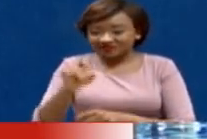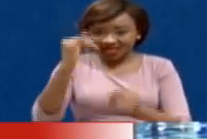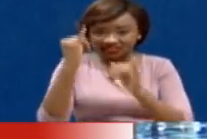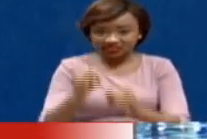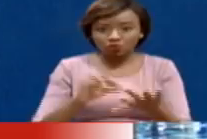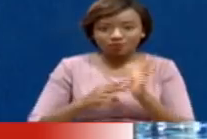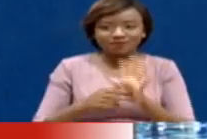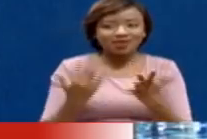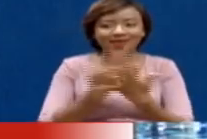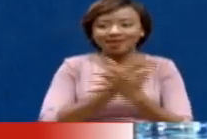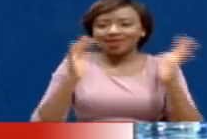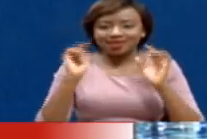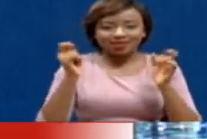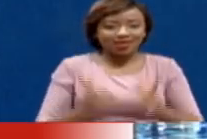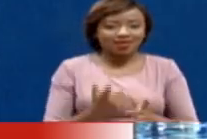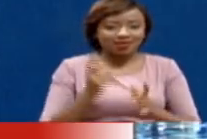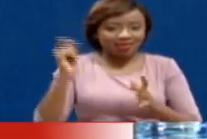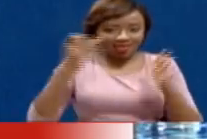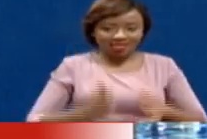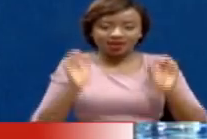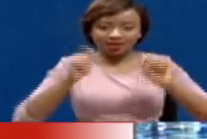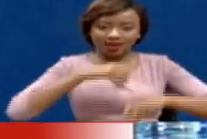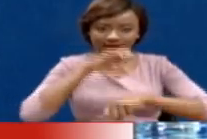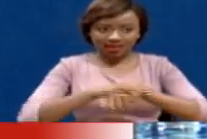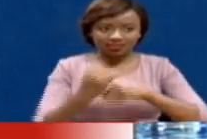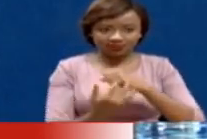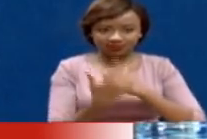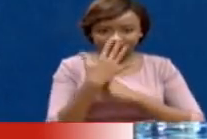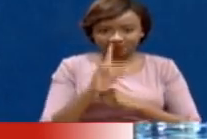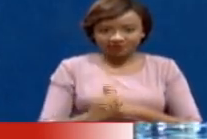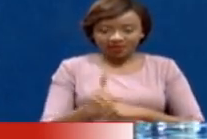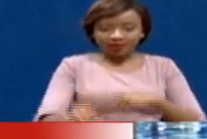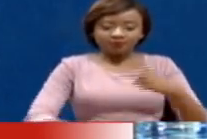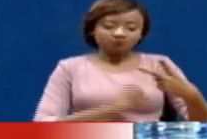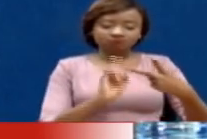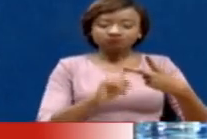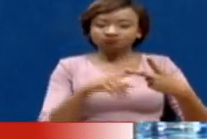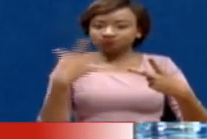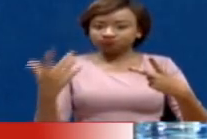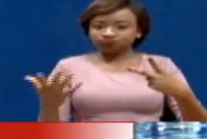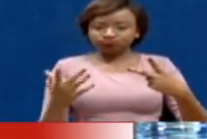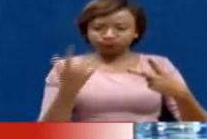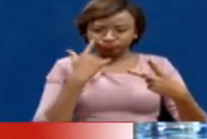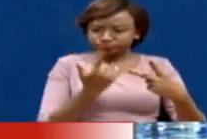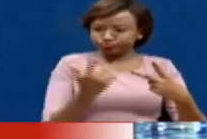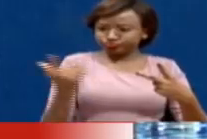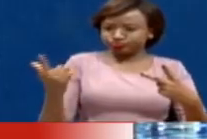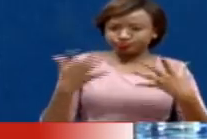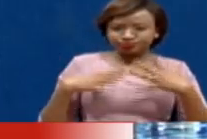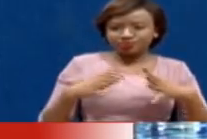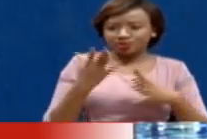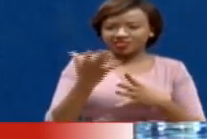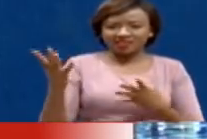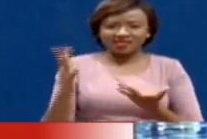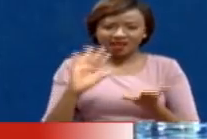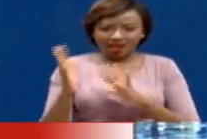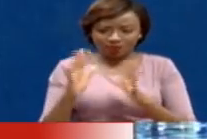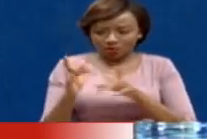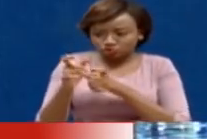are susceptible to getting the infection. The second parameter is the number exposed and incubating the